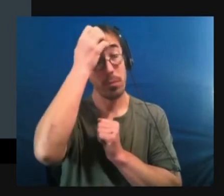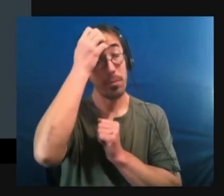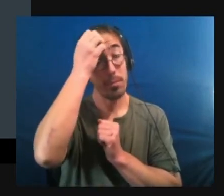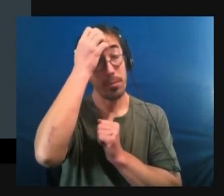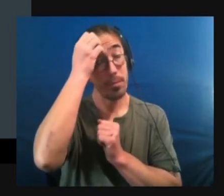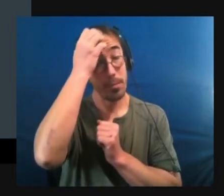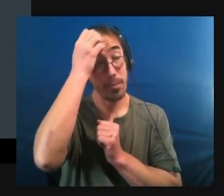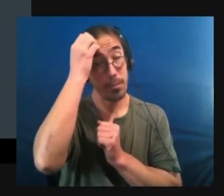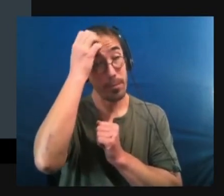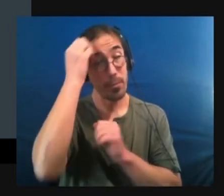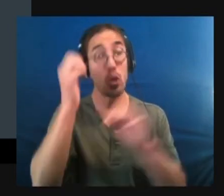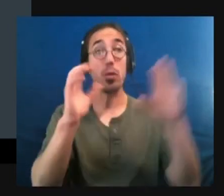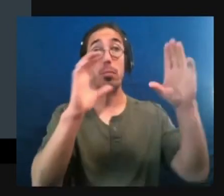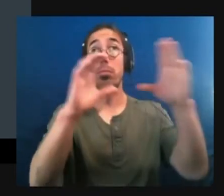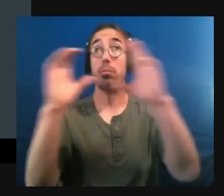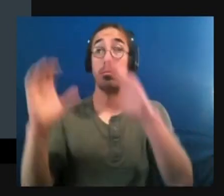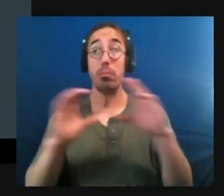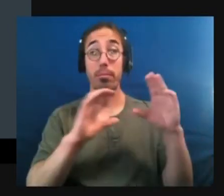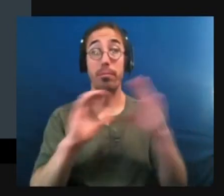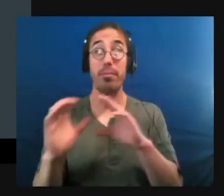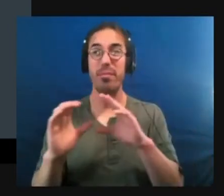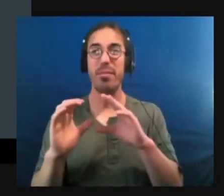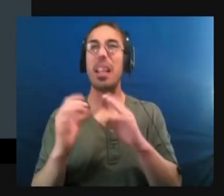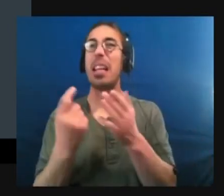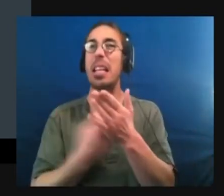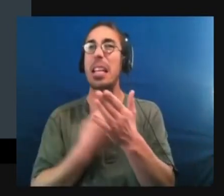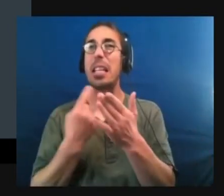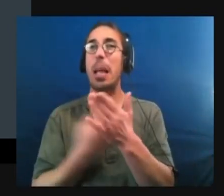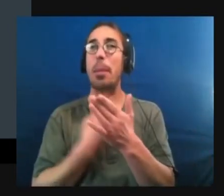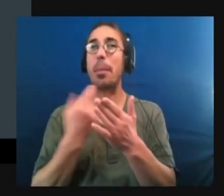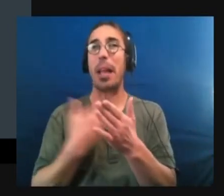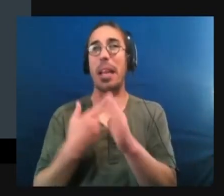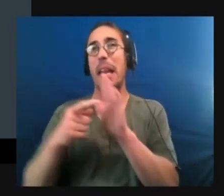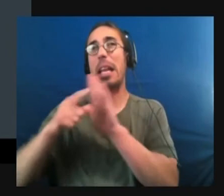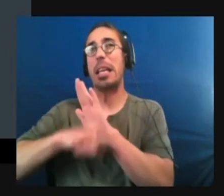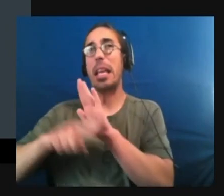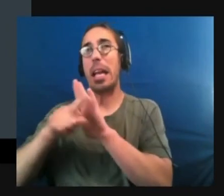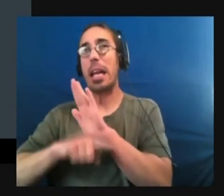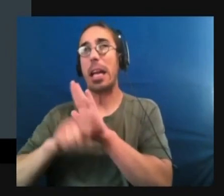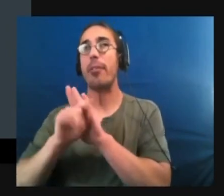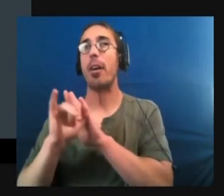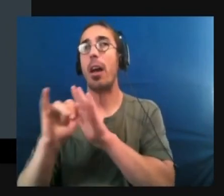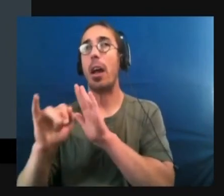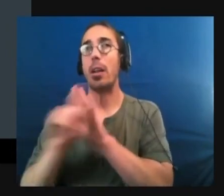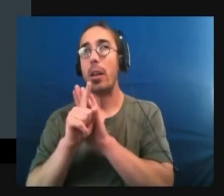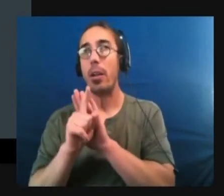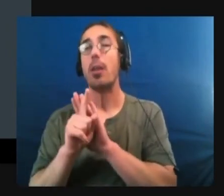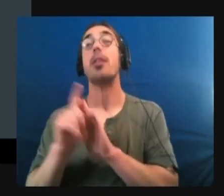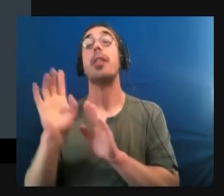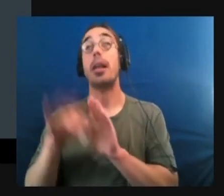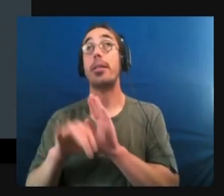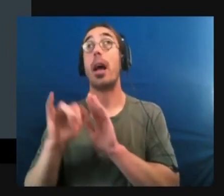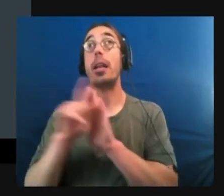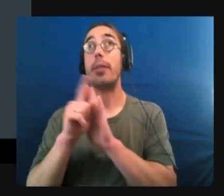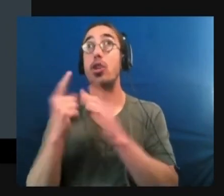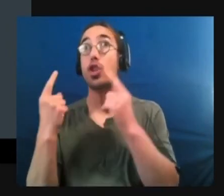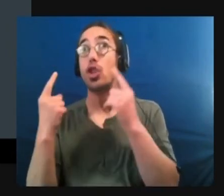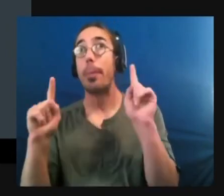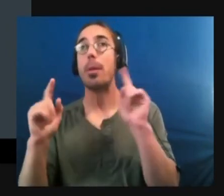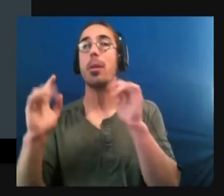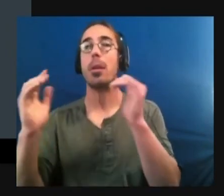I took off had some very negative connotations. So this was known as identity achievement. This was known as